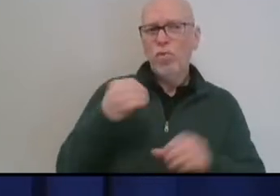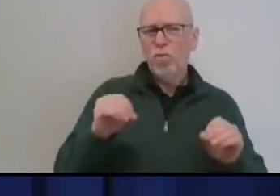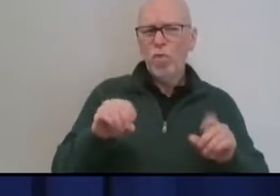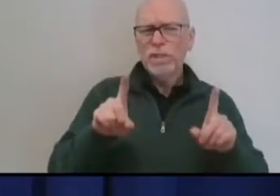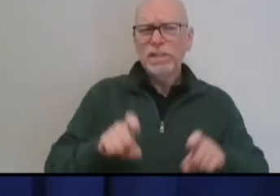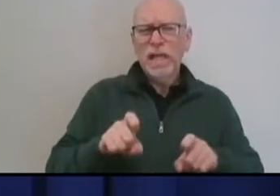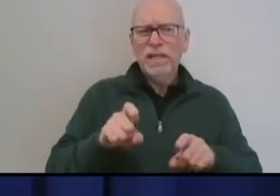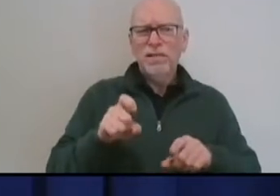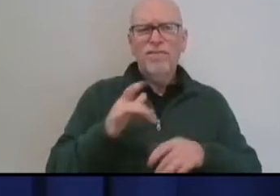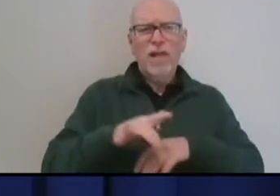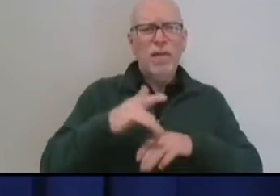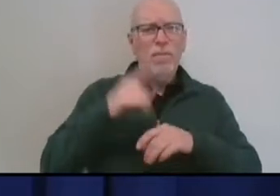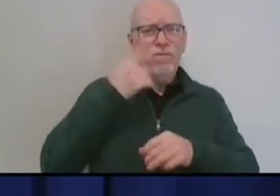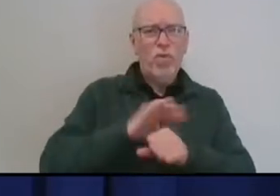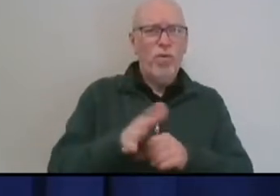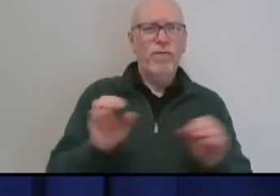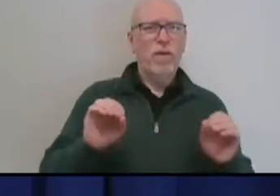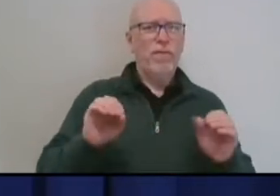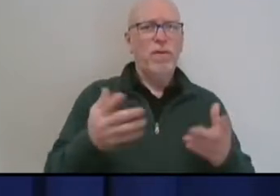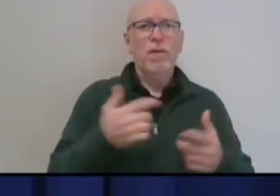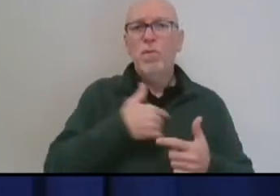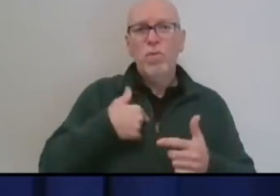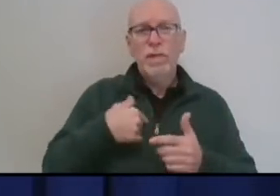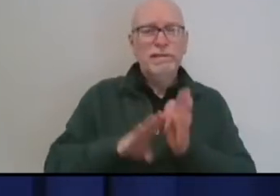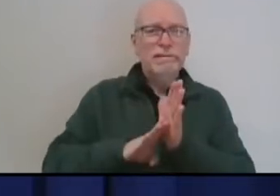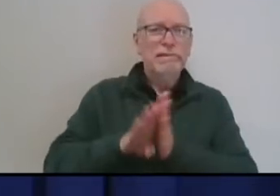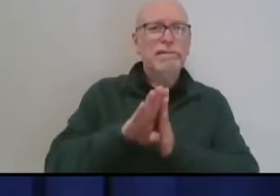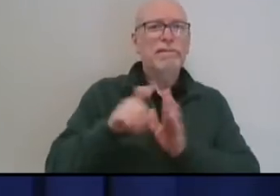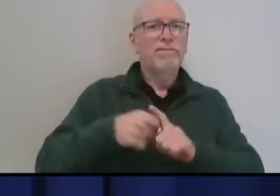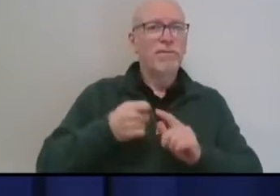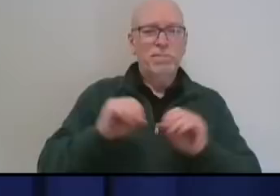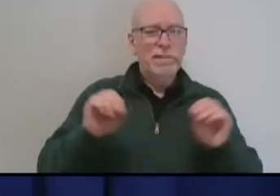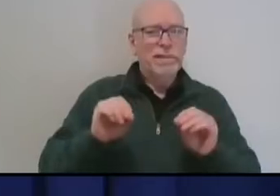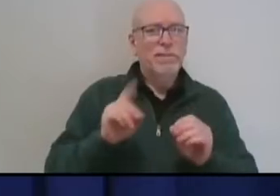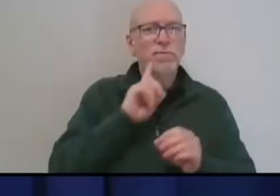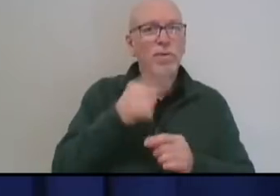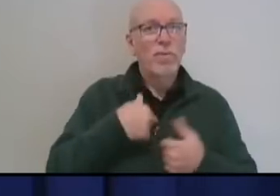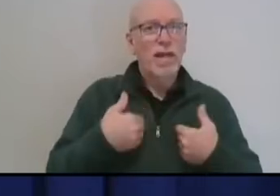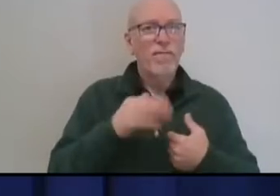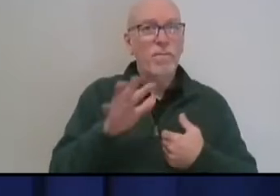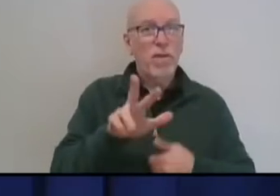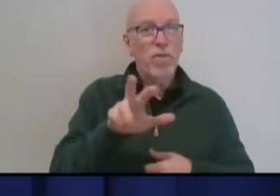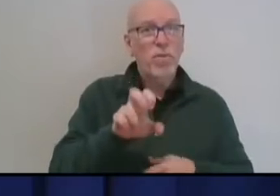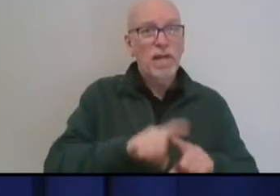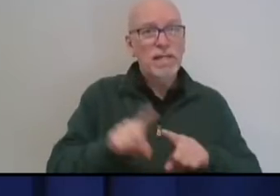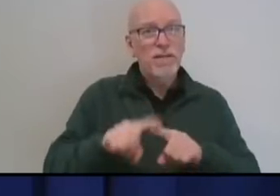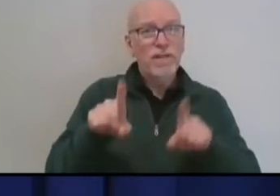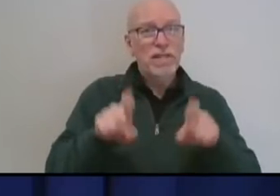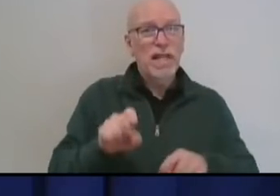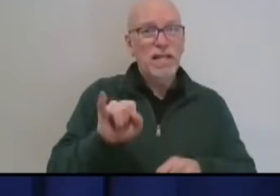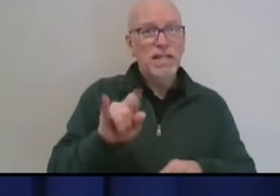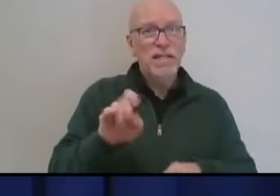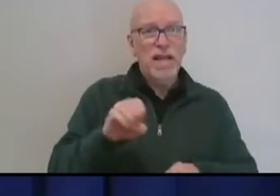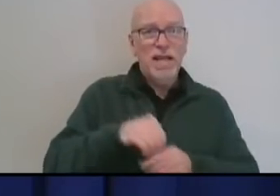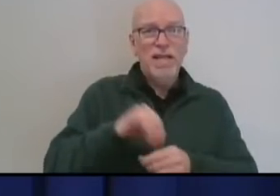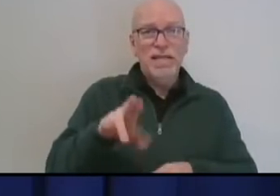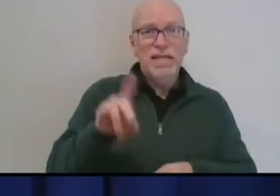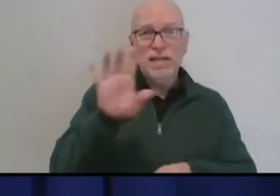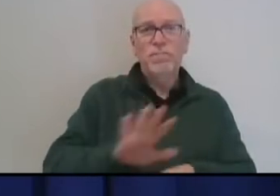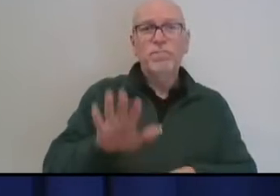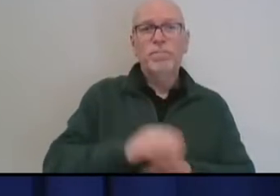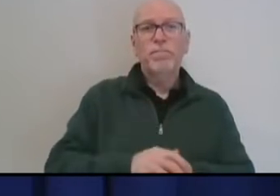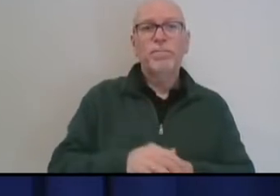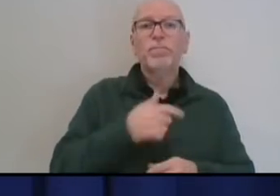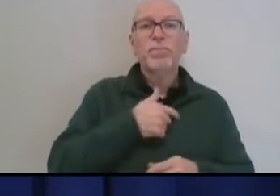for COVID-19. We built that from scratch and now have nearly 300 testing sites across the state of Indiana, having done more